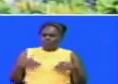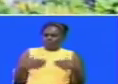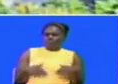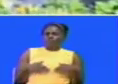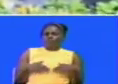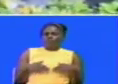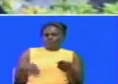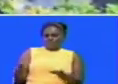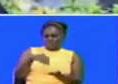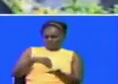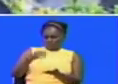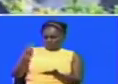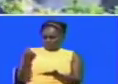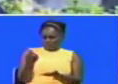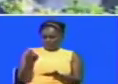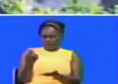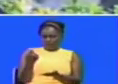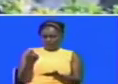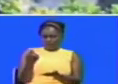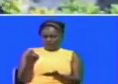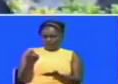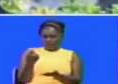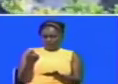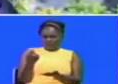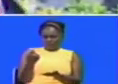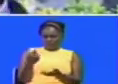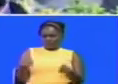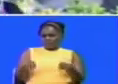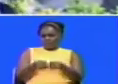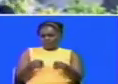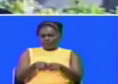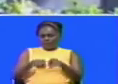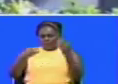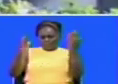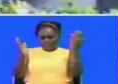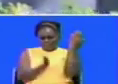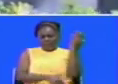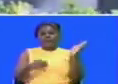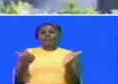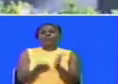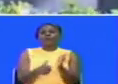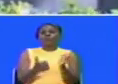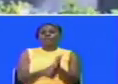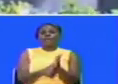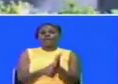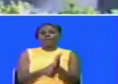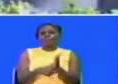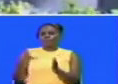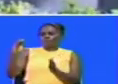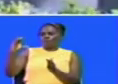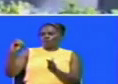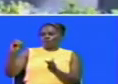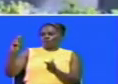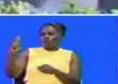in central Kenya that vote for a CORD candidate? Additionally, the worst tragedy that has also been facing CORD,